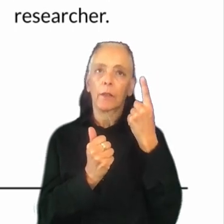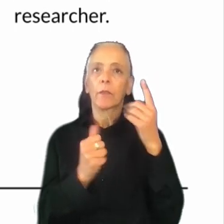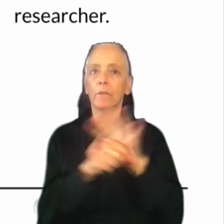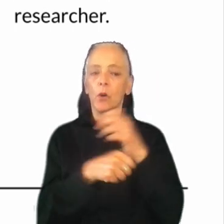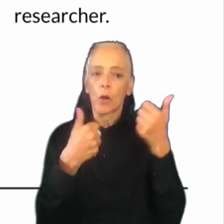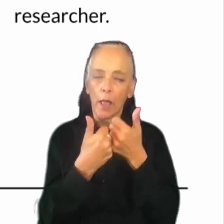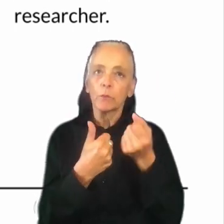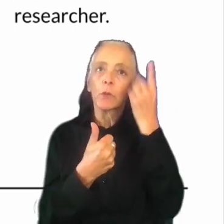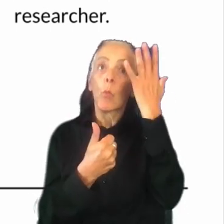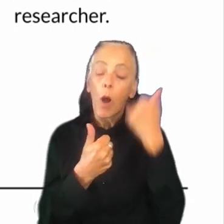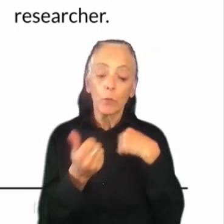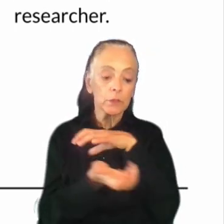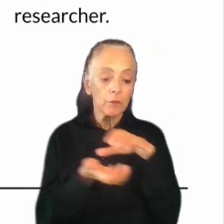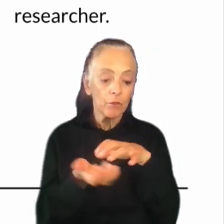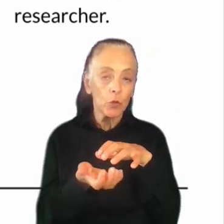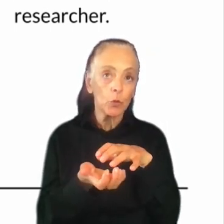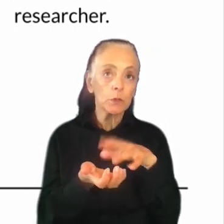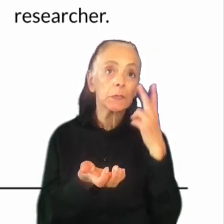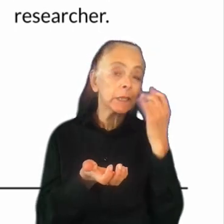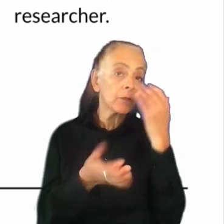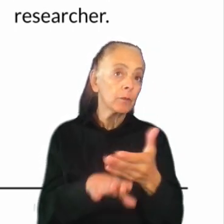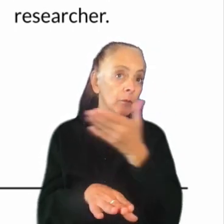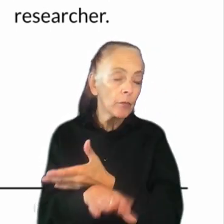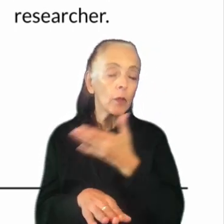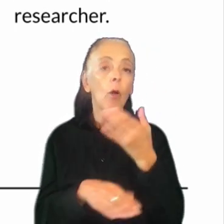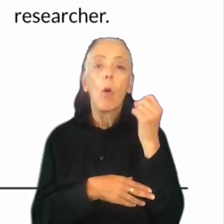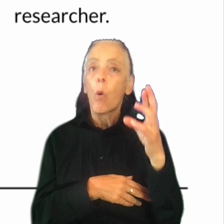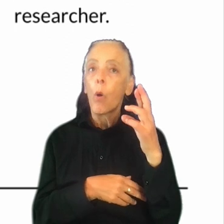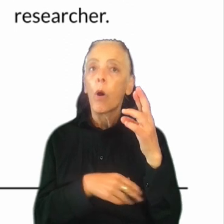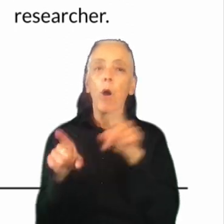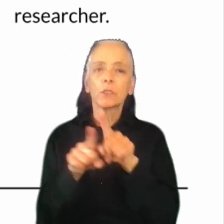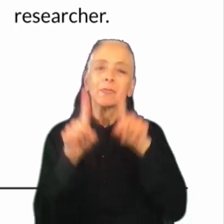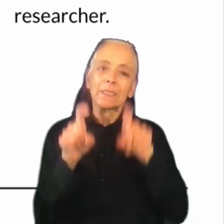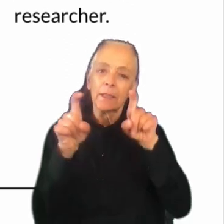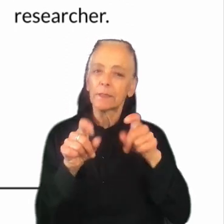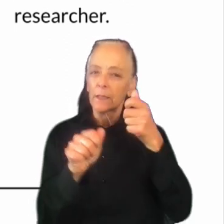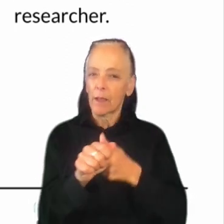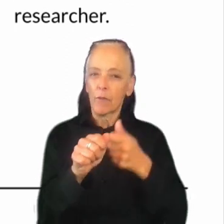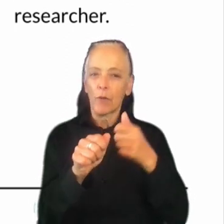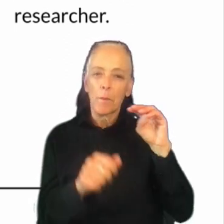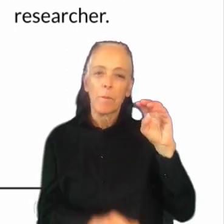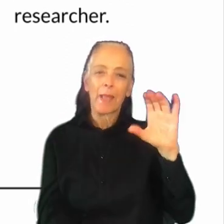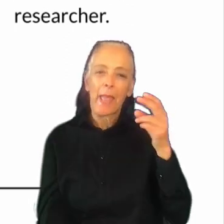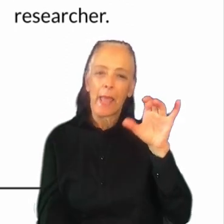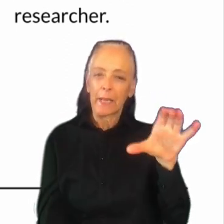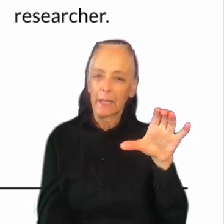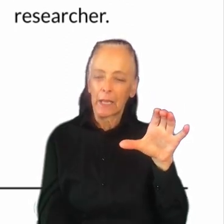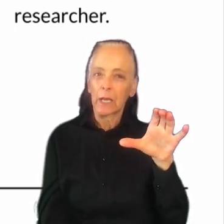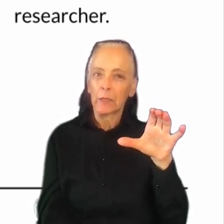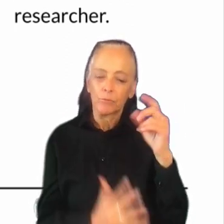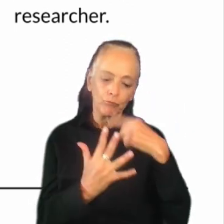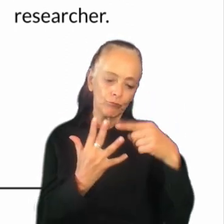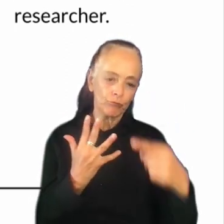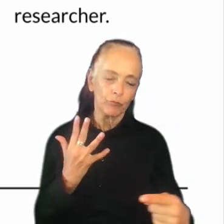answered why i got confused and if it ever got better but also looking testing every mechanic and trying everything so that i